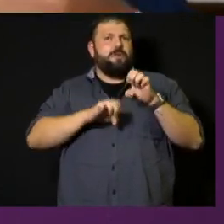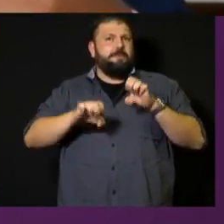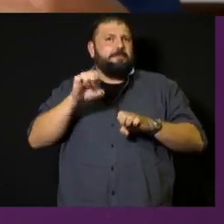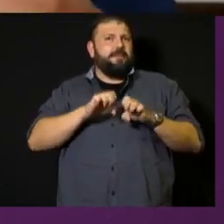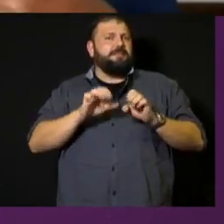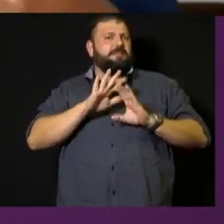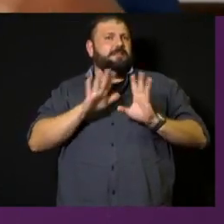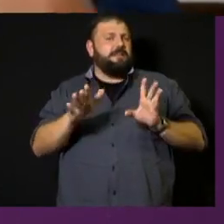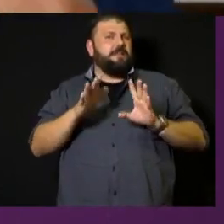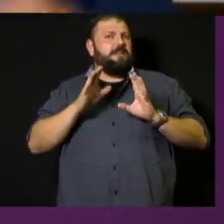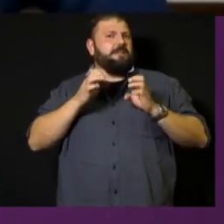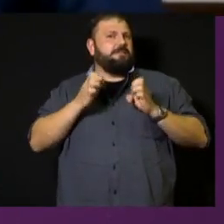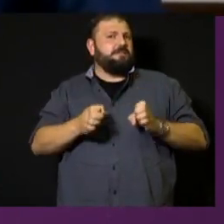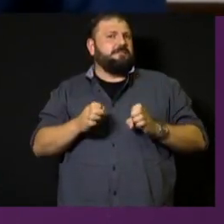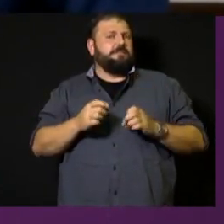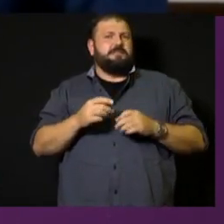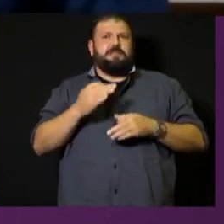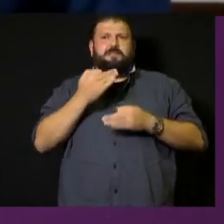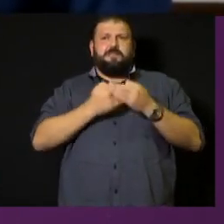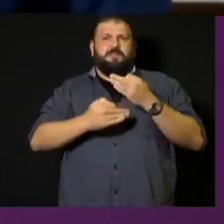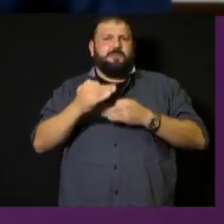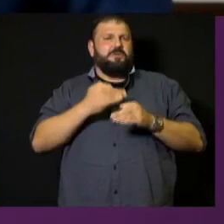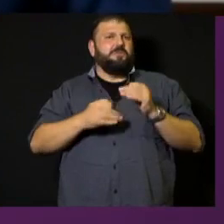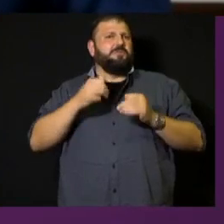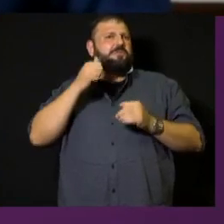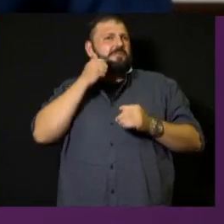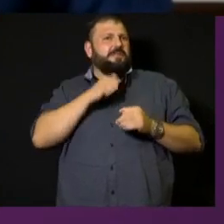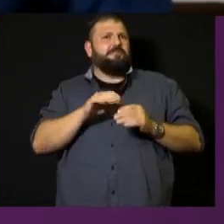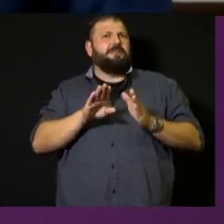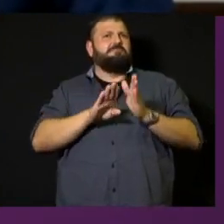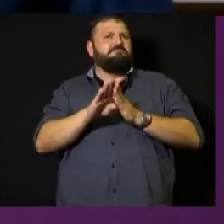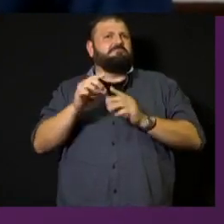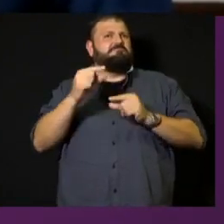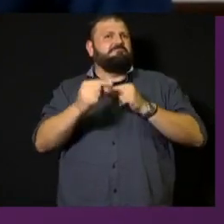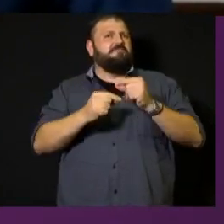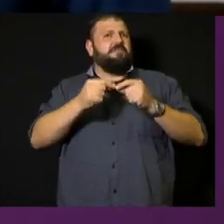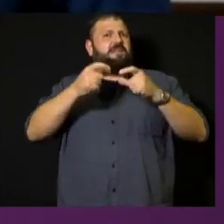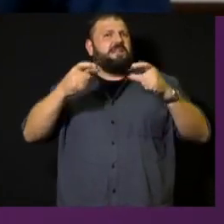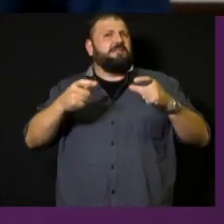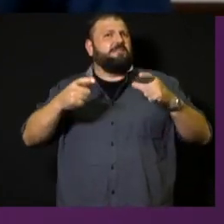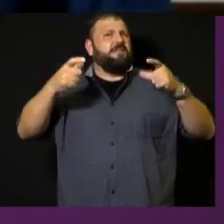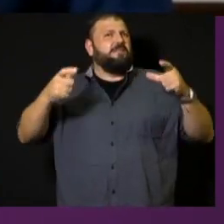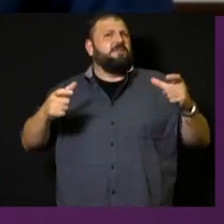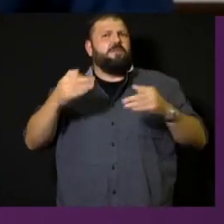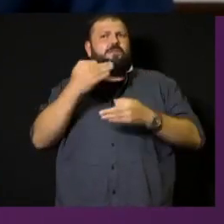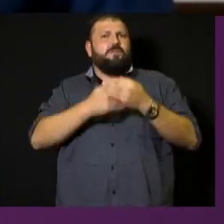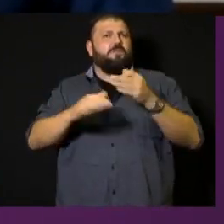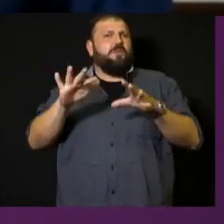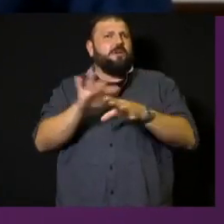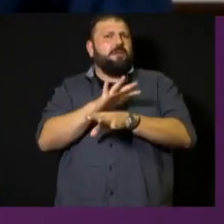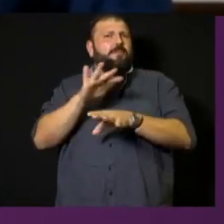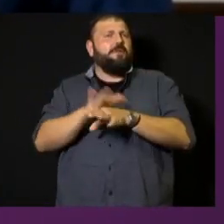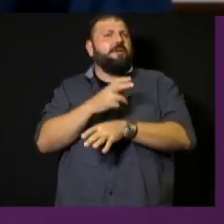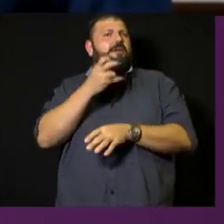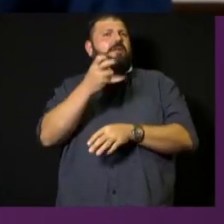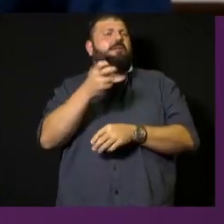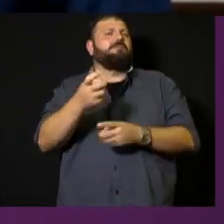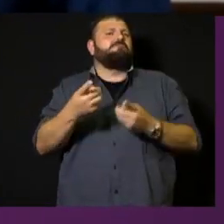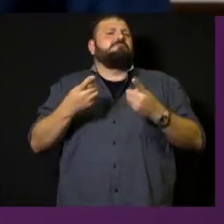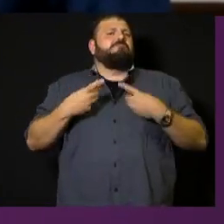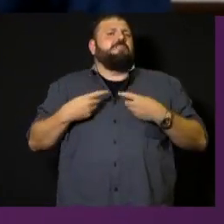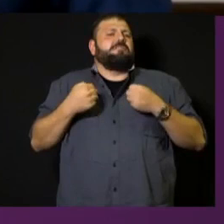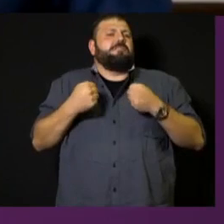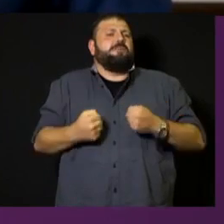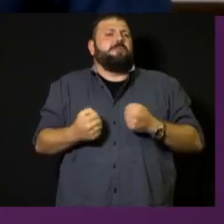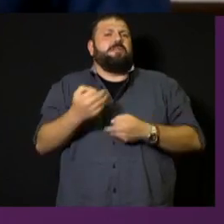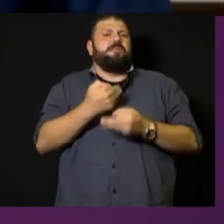is ahead of other. This is with all the changes that are happening in the world. So with that, we have